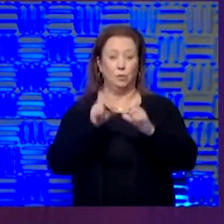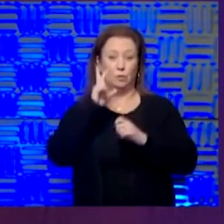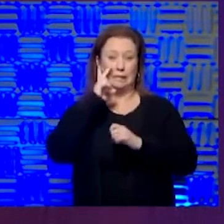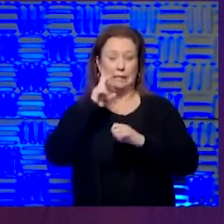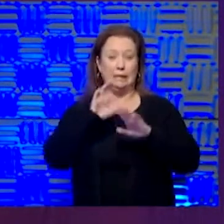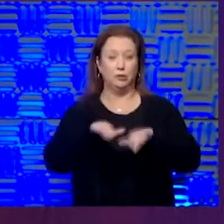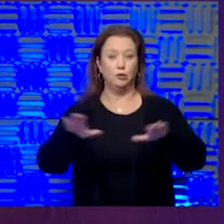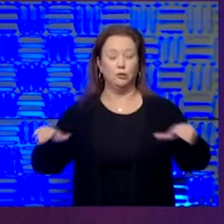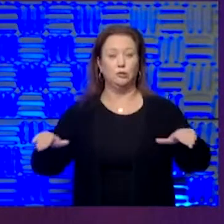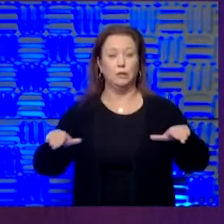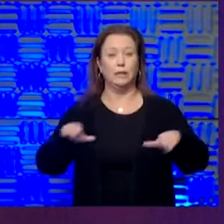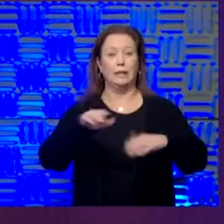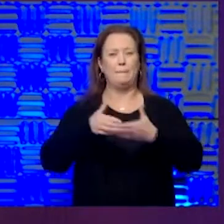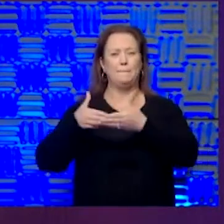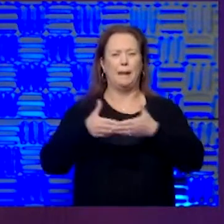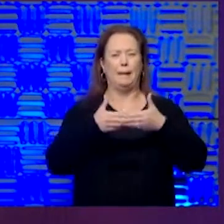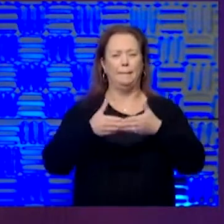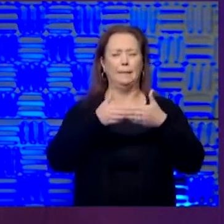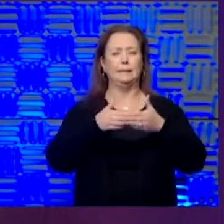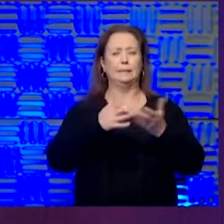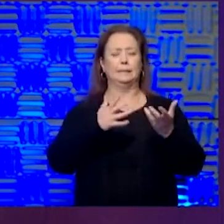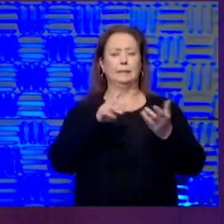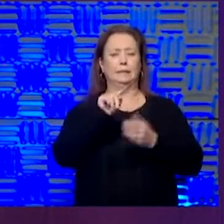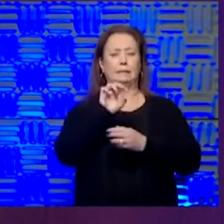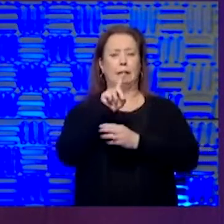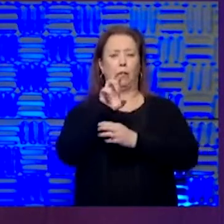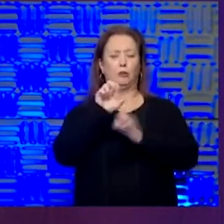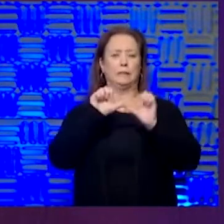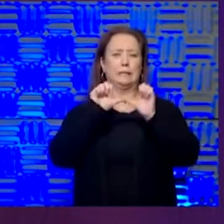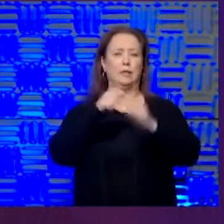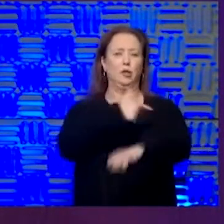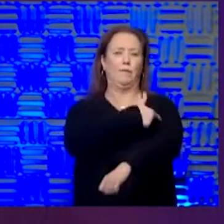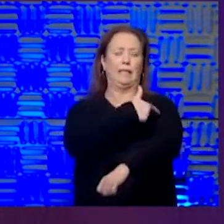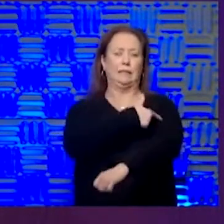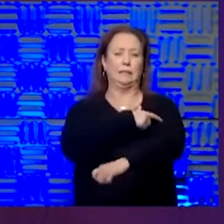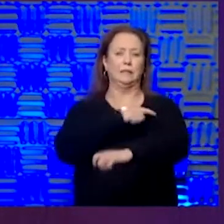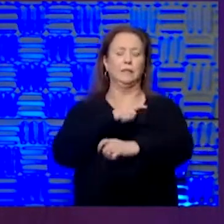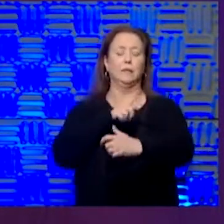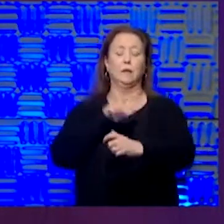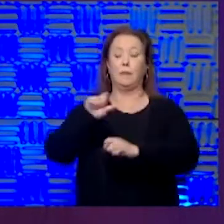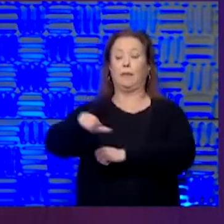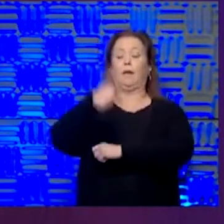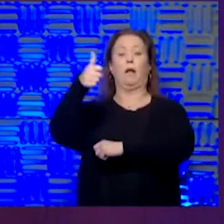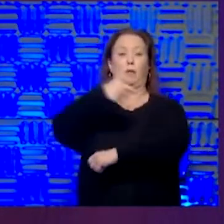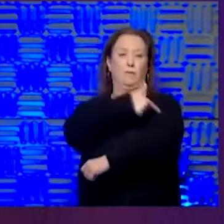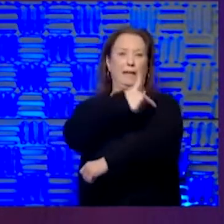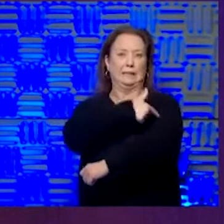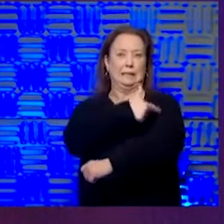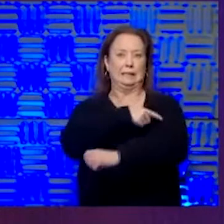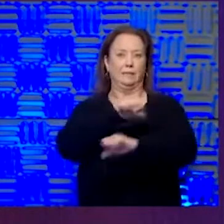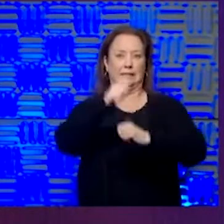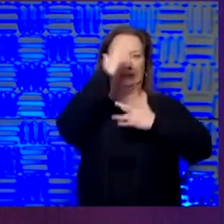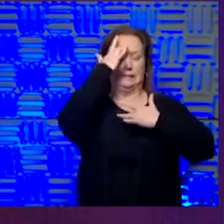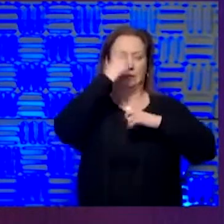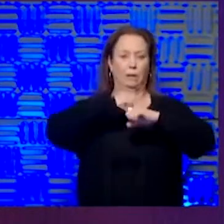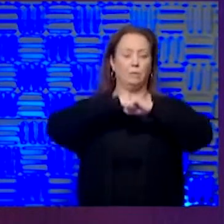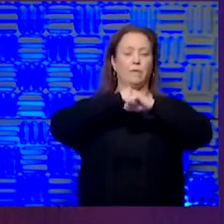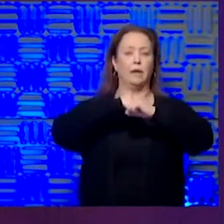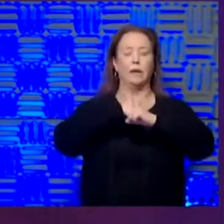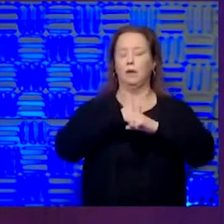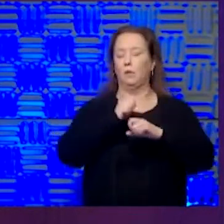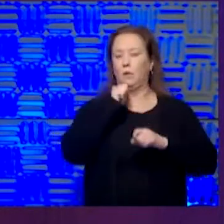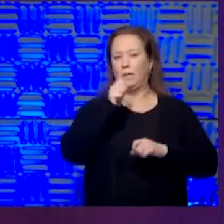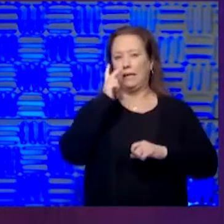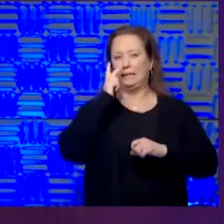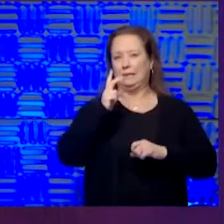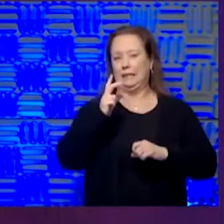getting, especially the infants and toddlers, their vaccines against all the vaccine-preventable diseases. We, as far as I know, have not